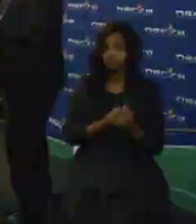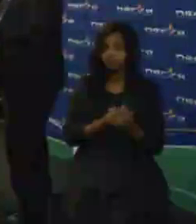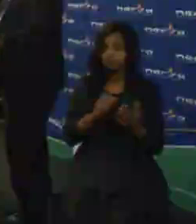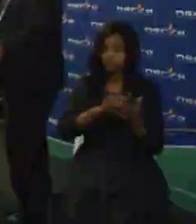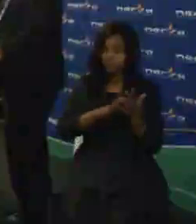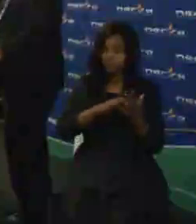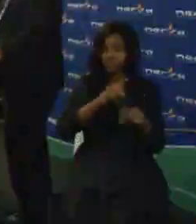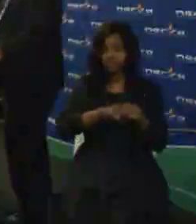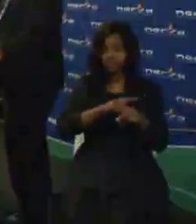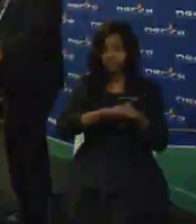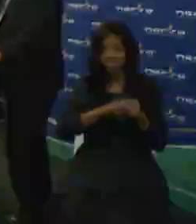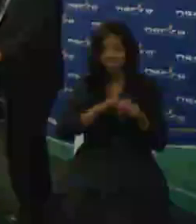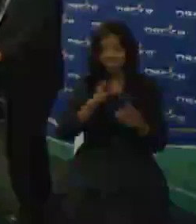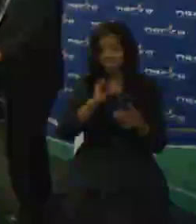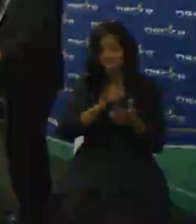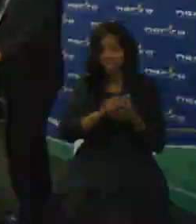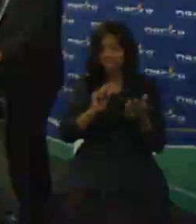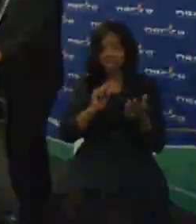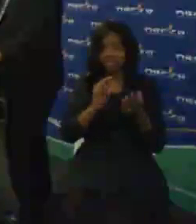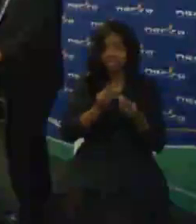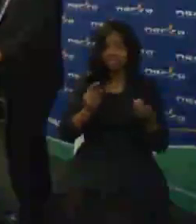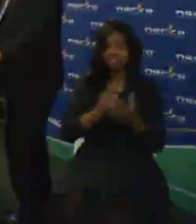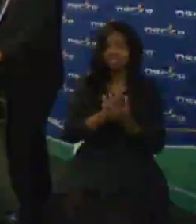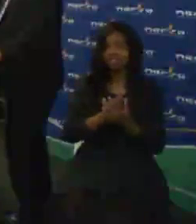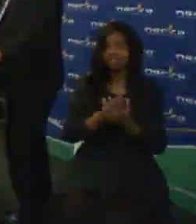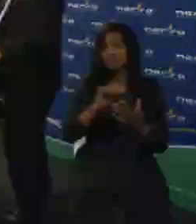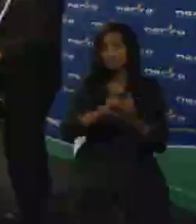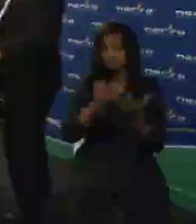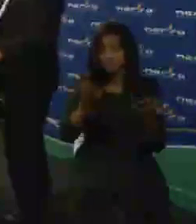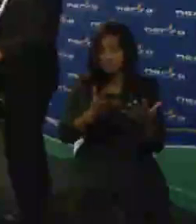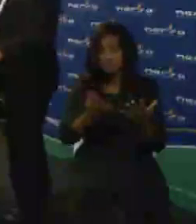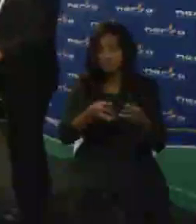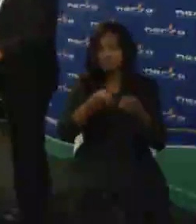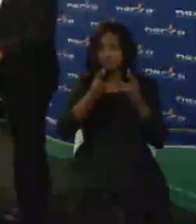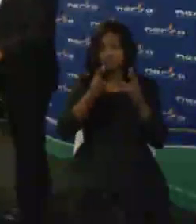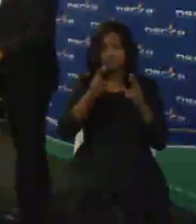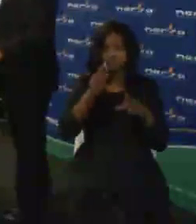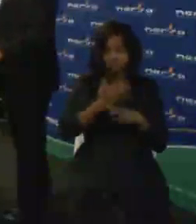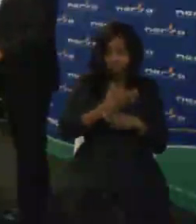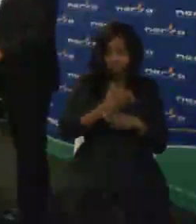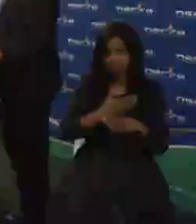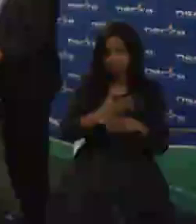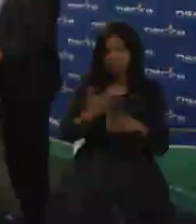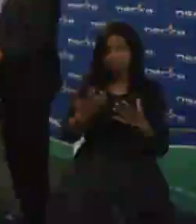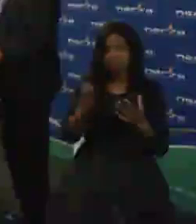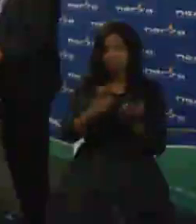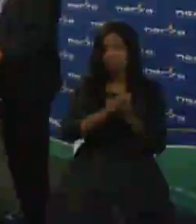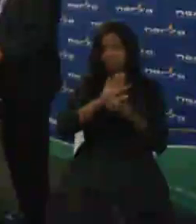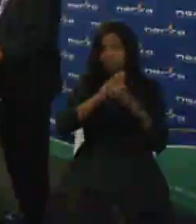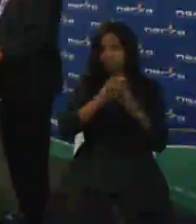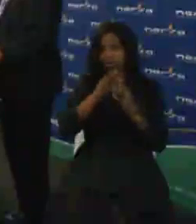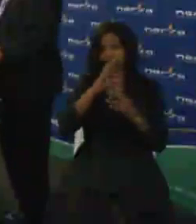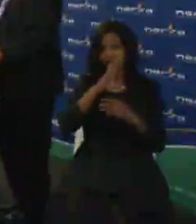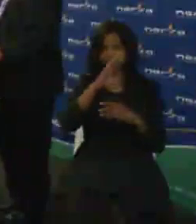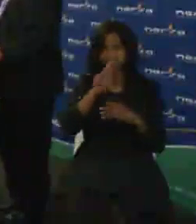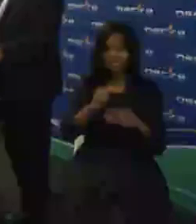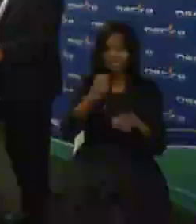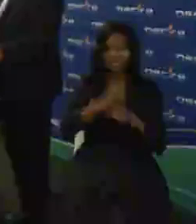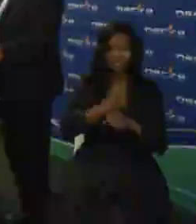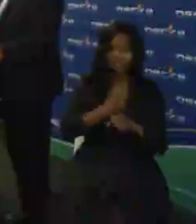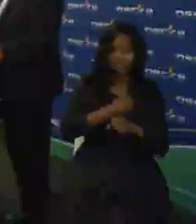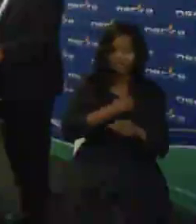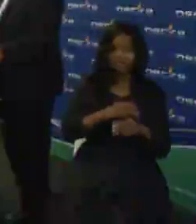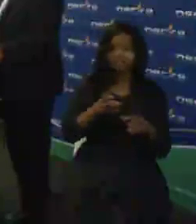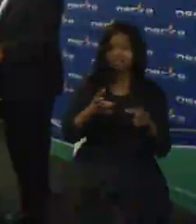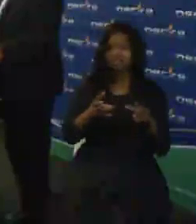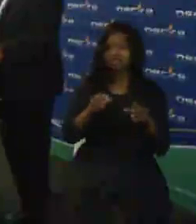during the time in which actuals occur, that is where the risk mitigation mechanism through an RCA mechanism comes into